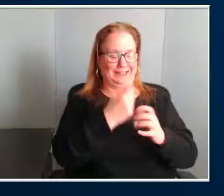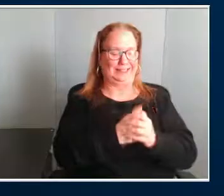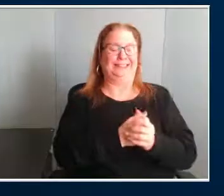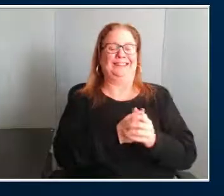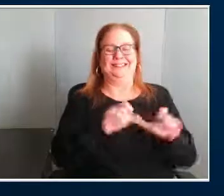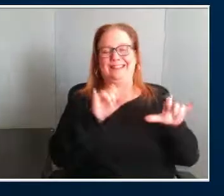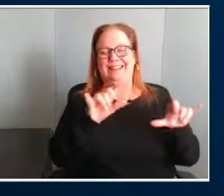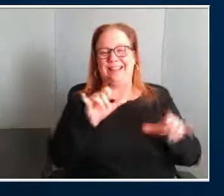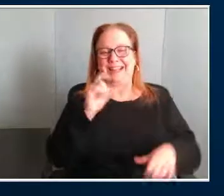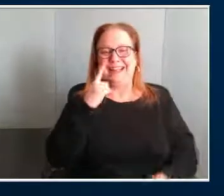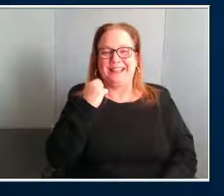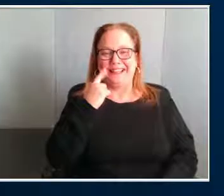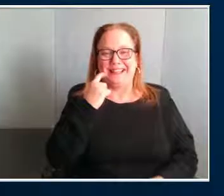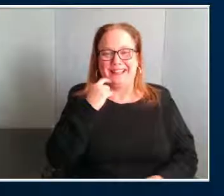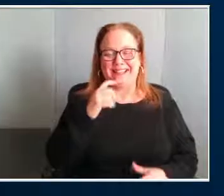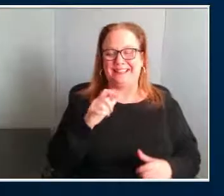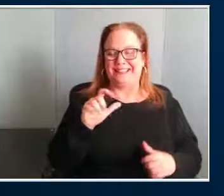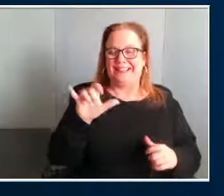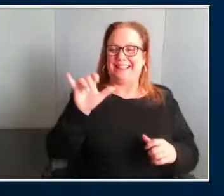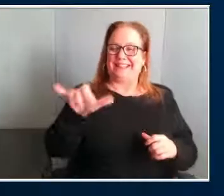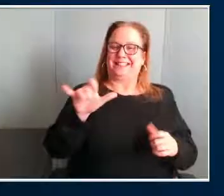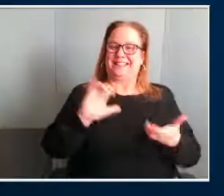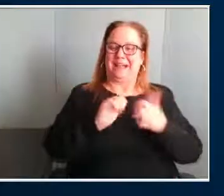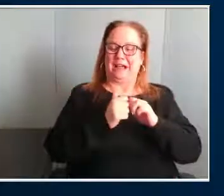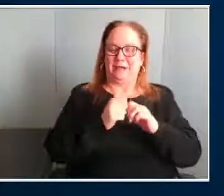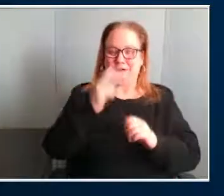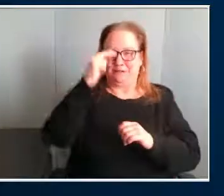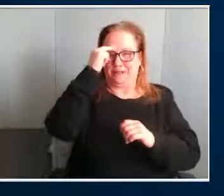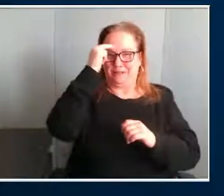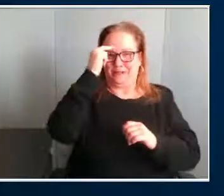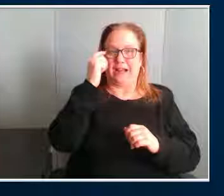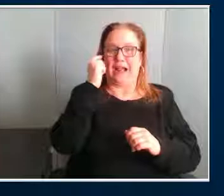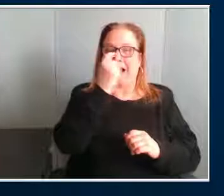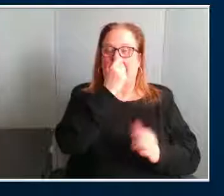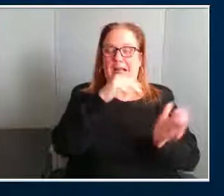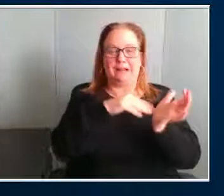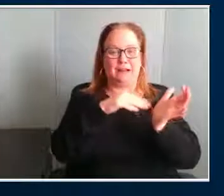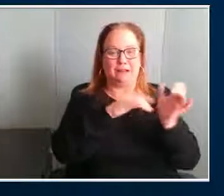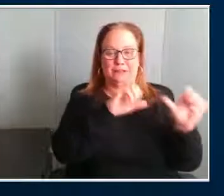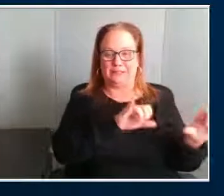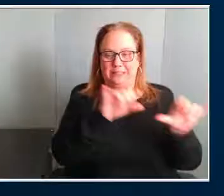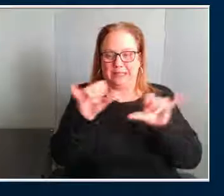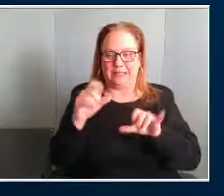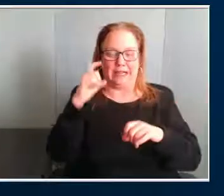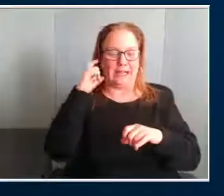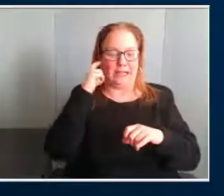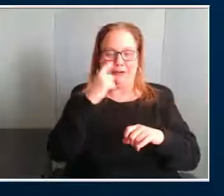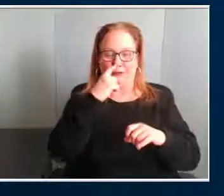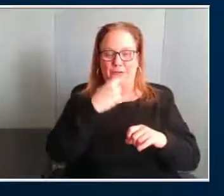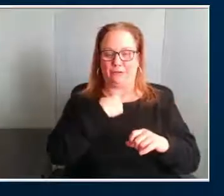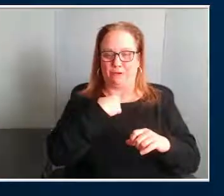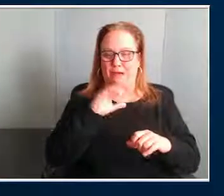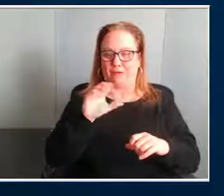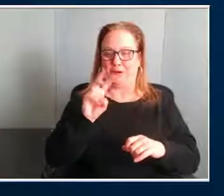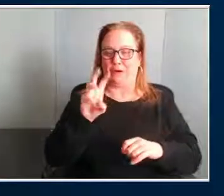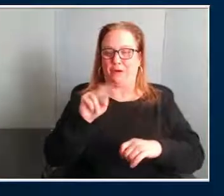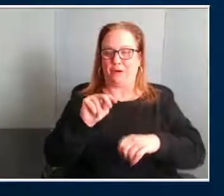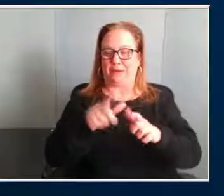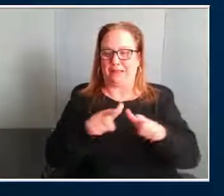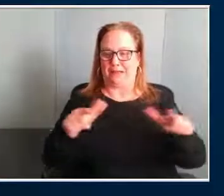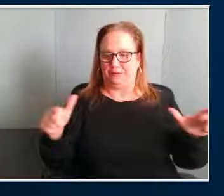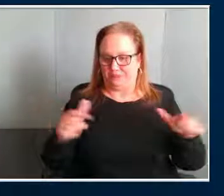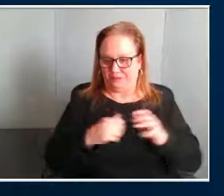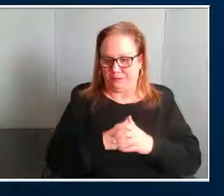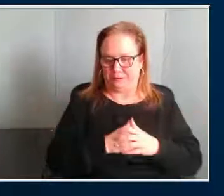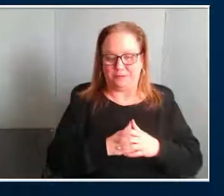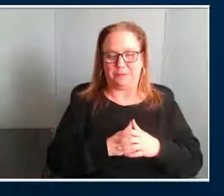I think about how neurology has gone about it. By the way, eye doctors do the same thing, so do ear, nose, and throat doctors. Okay, Dr. Abraham, you